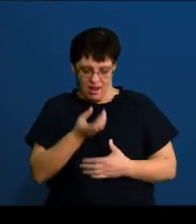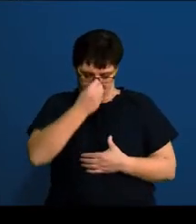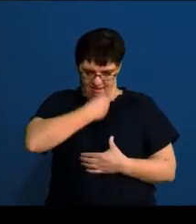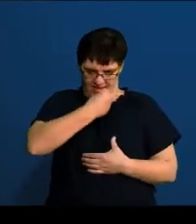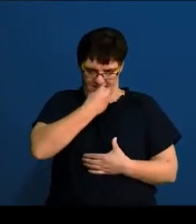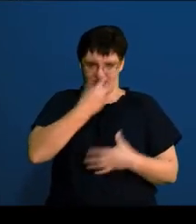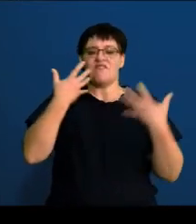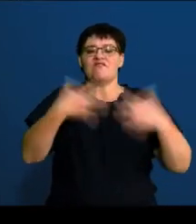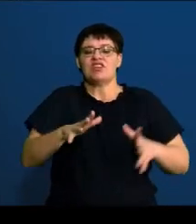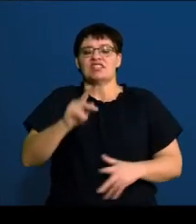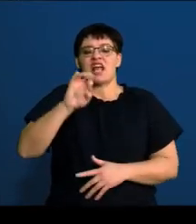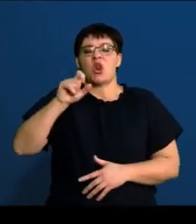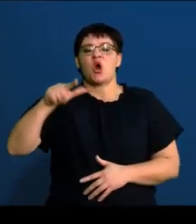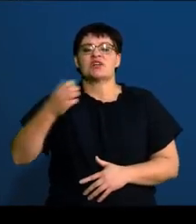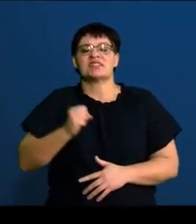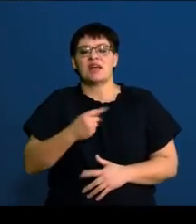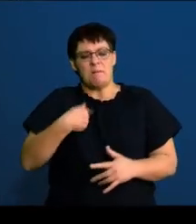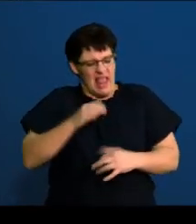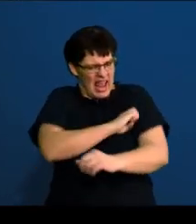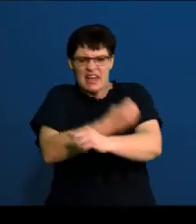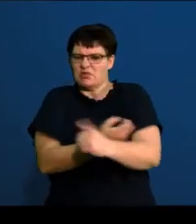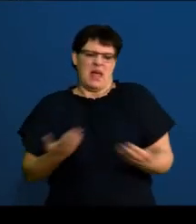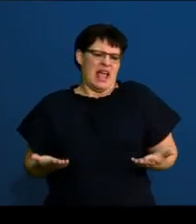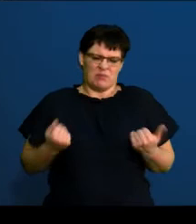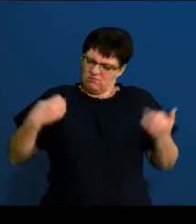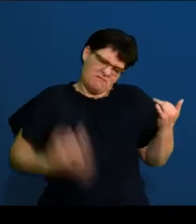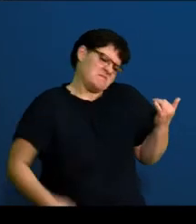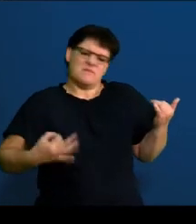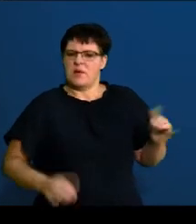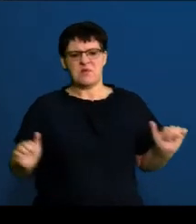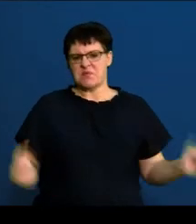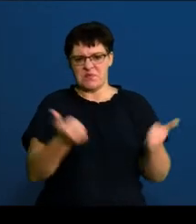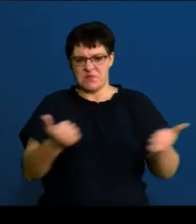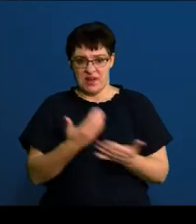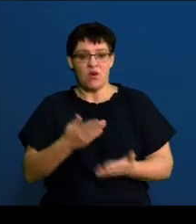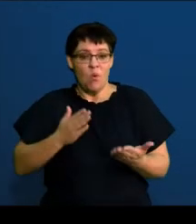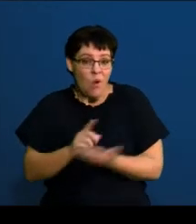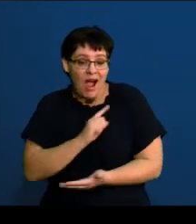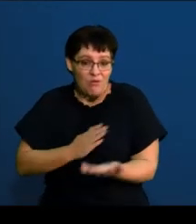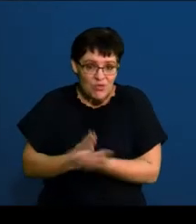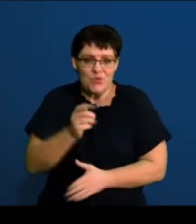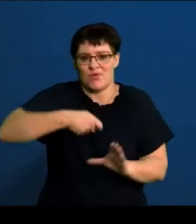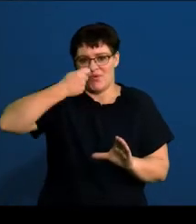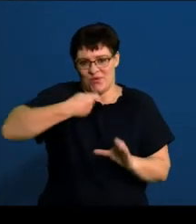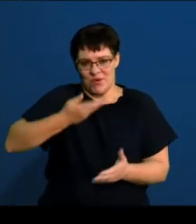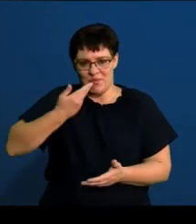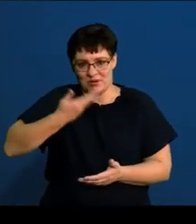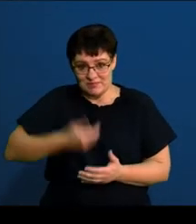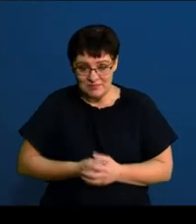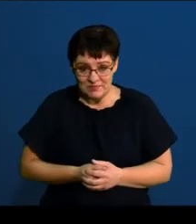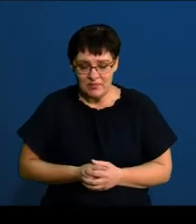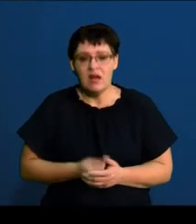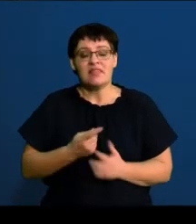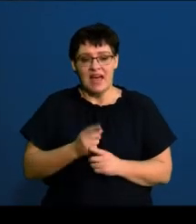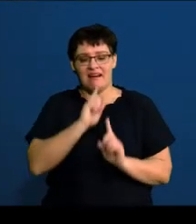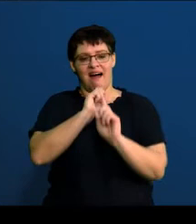this energy and she's vibrant and she can do what's expected. Okay, so that basically answers that question, which is